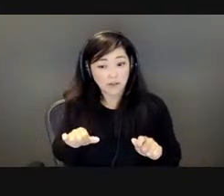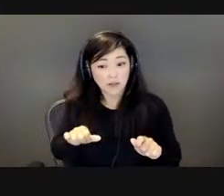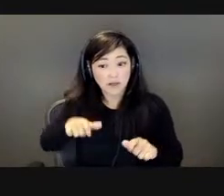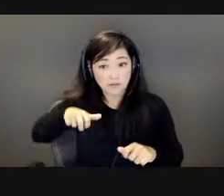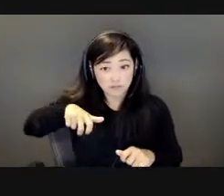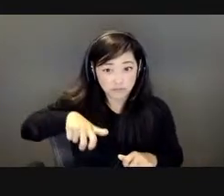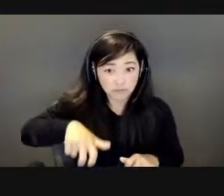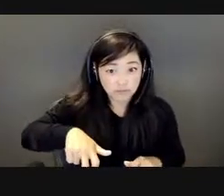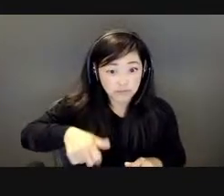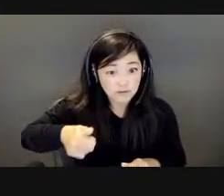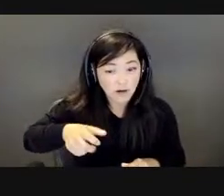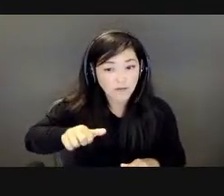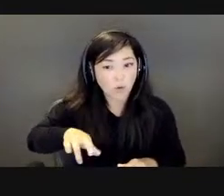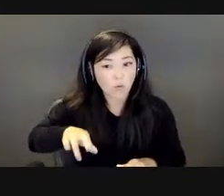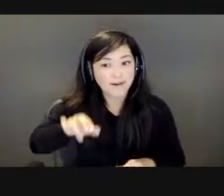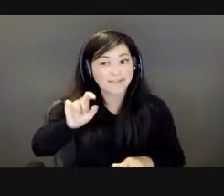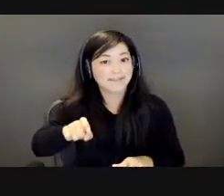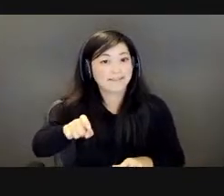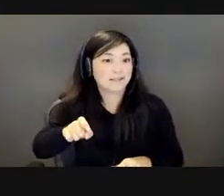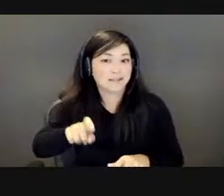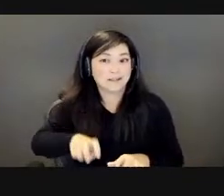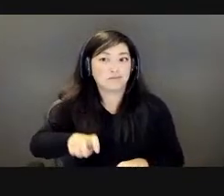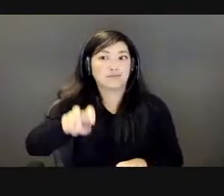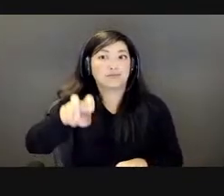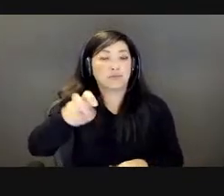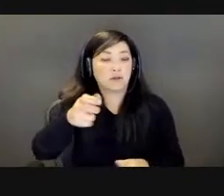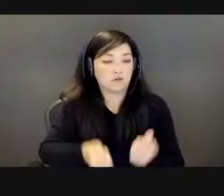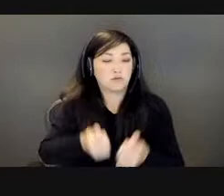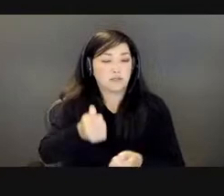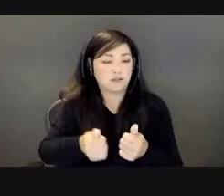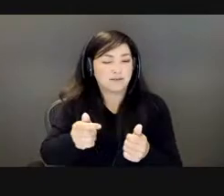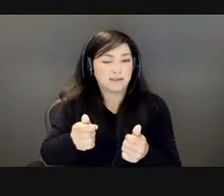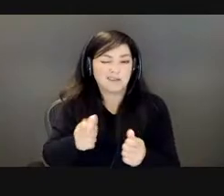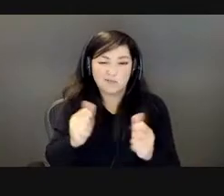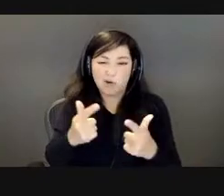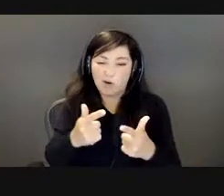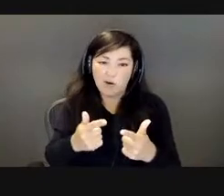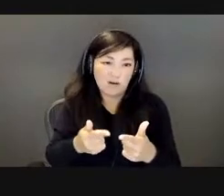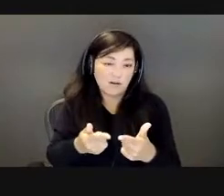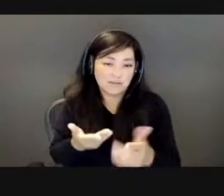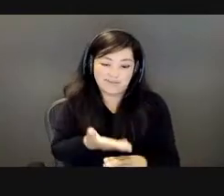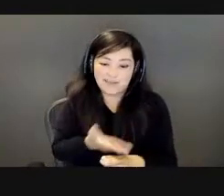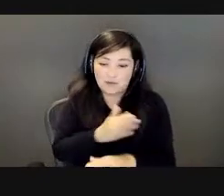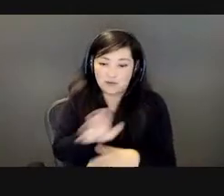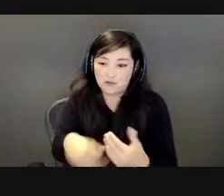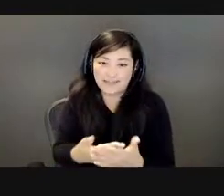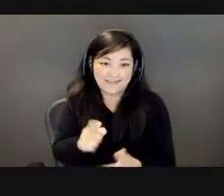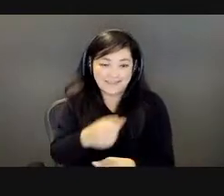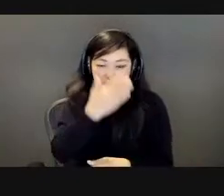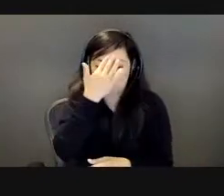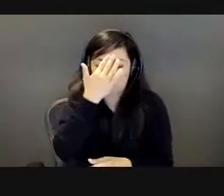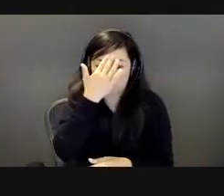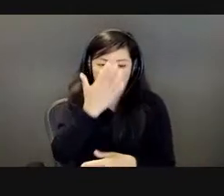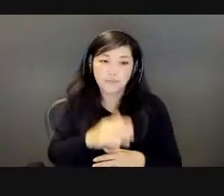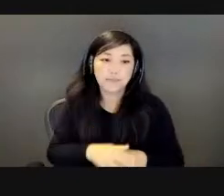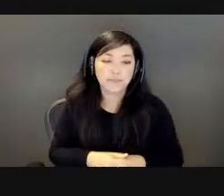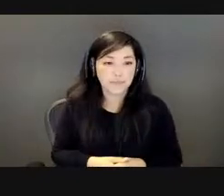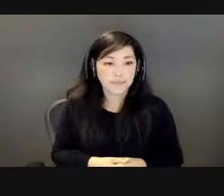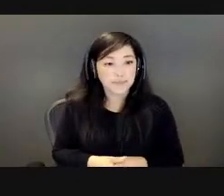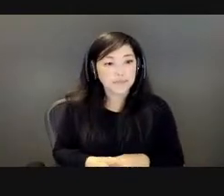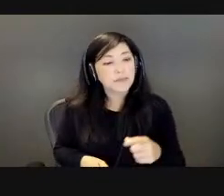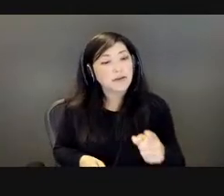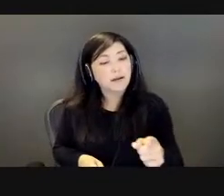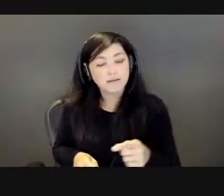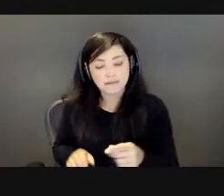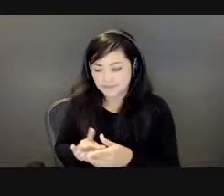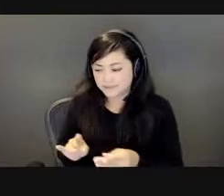Yeah, I also think it's really interesting that in your answer, you're telling me that you're actually questioning whether